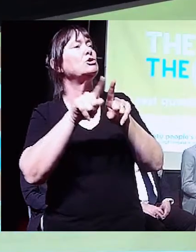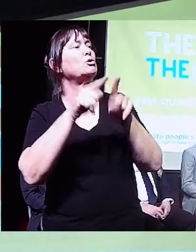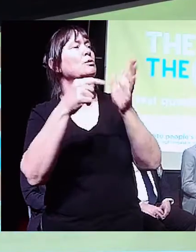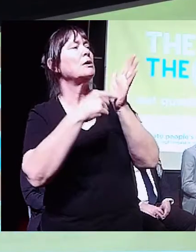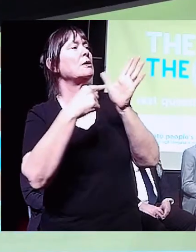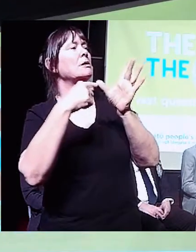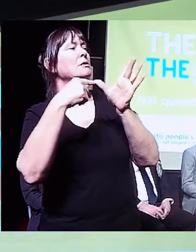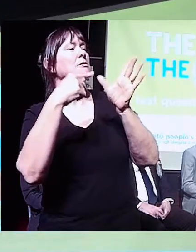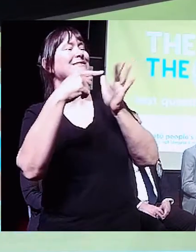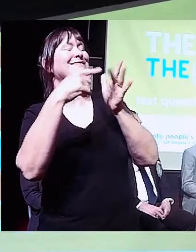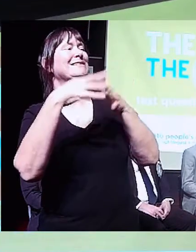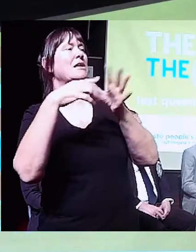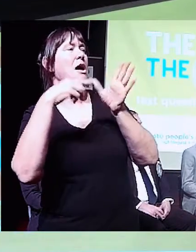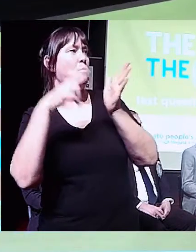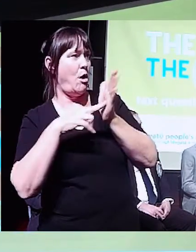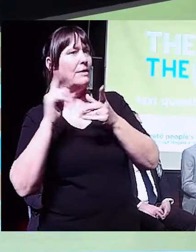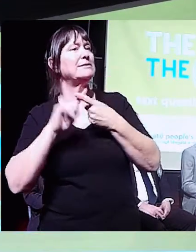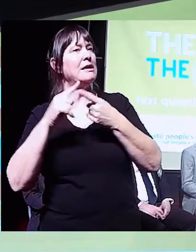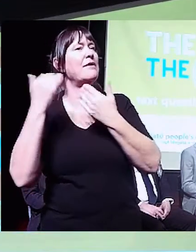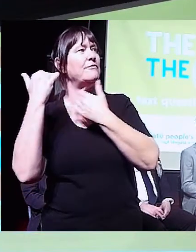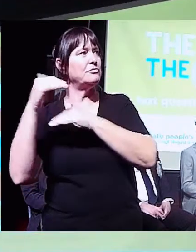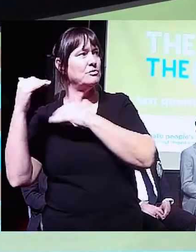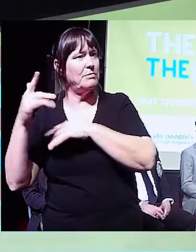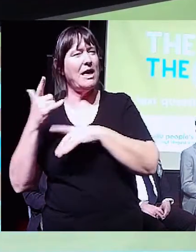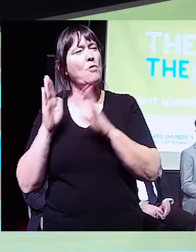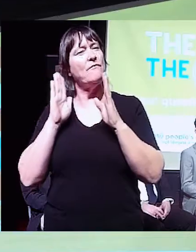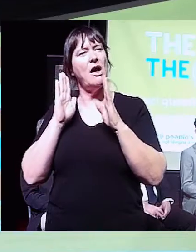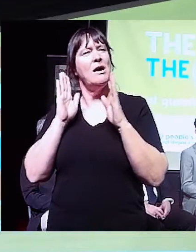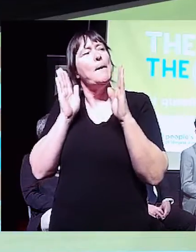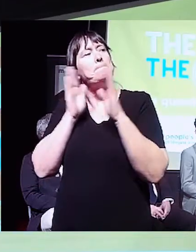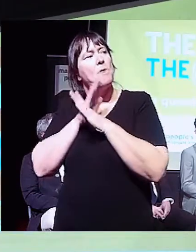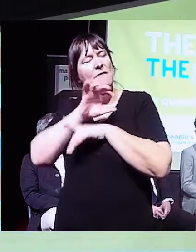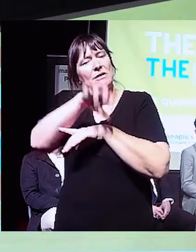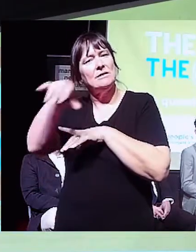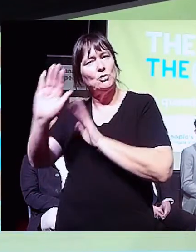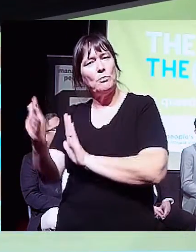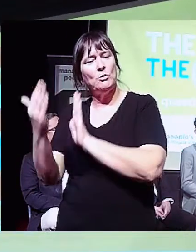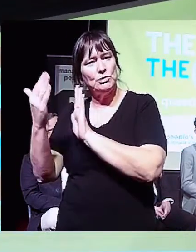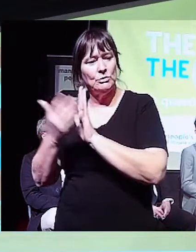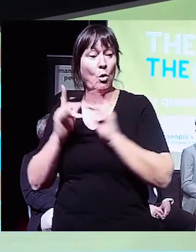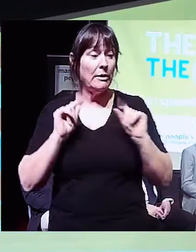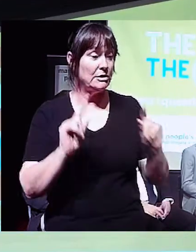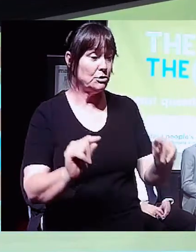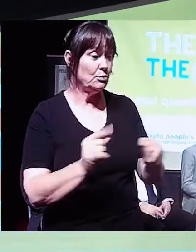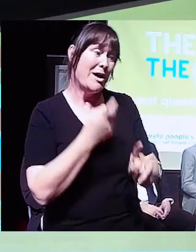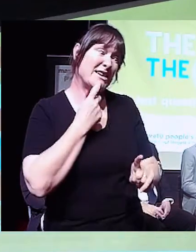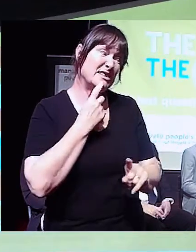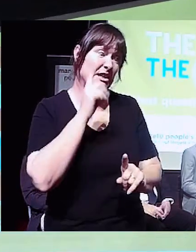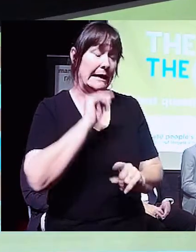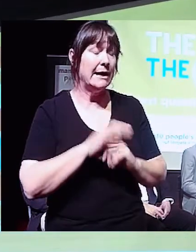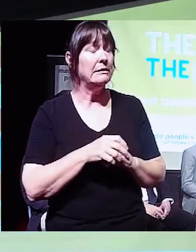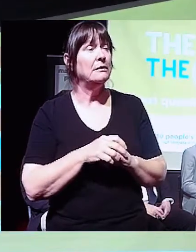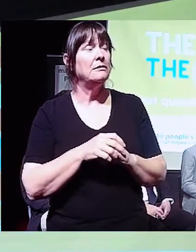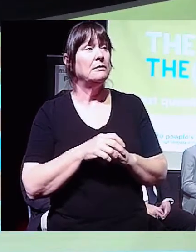heavy restrictions, however, they take a more private sector approach. Things we can do quite easily is